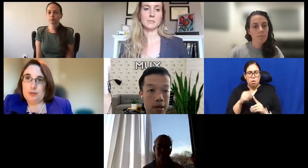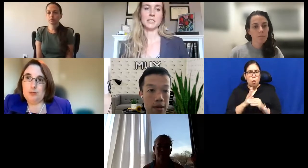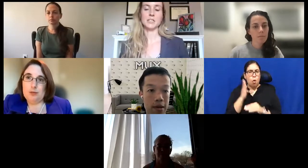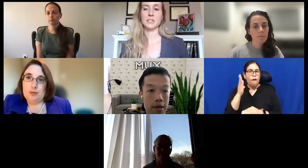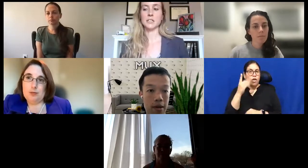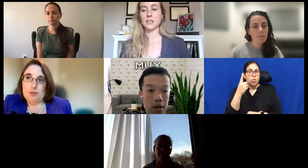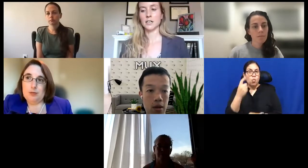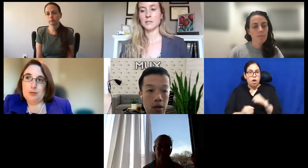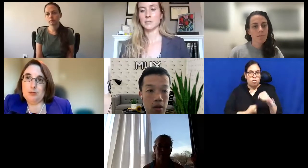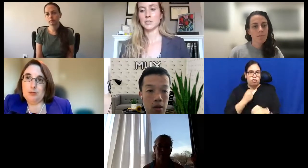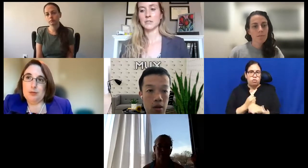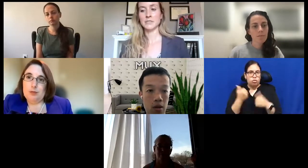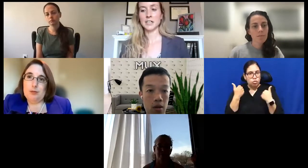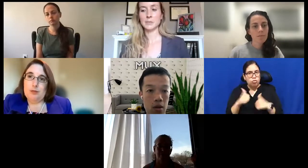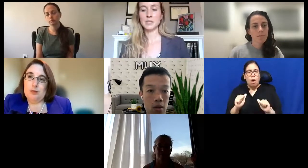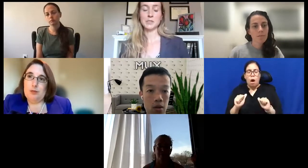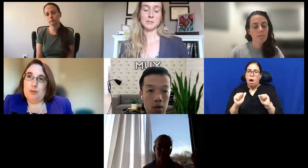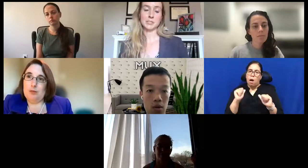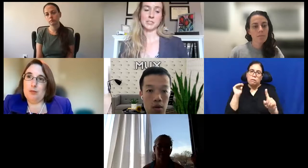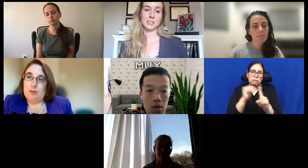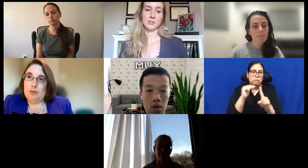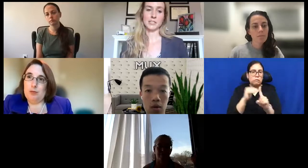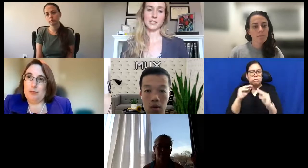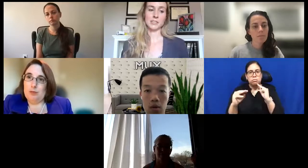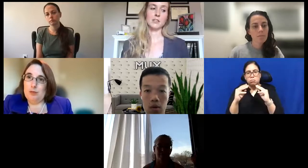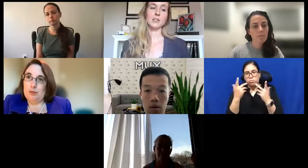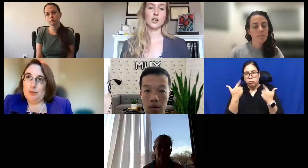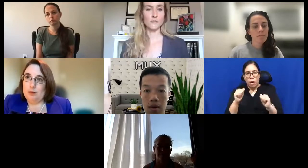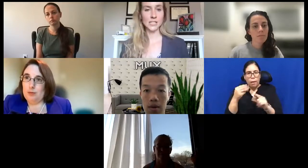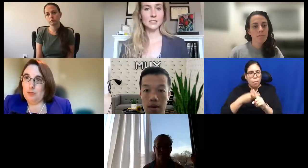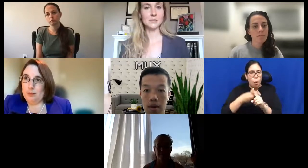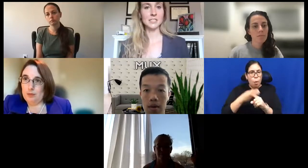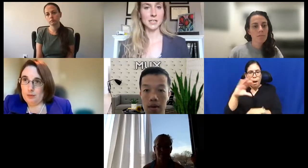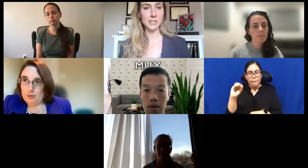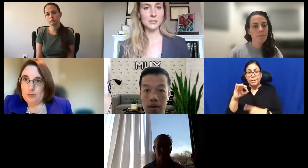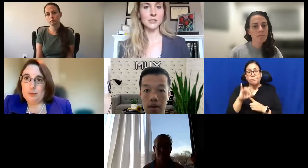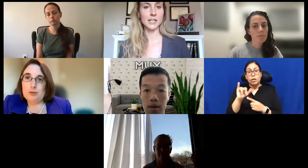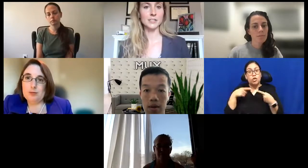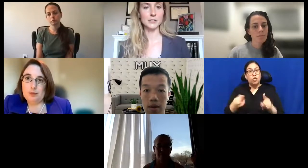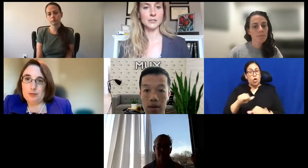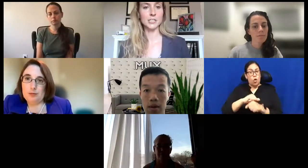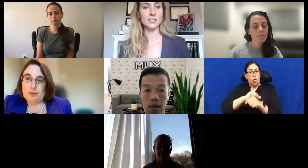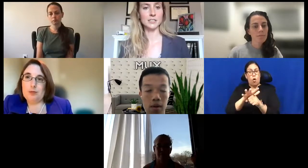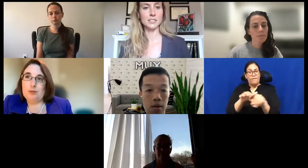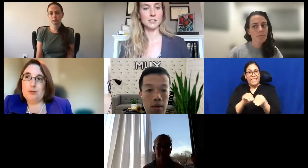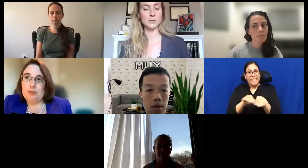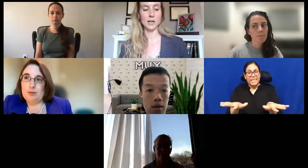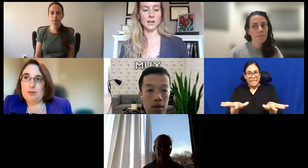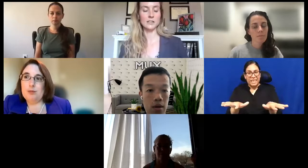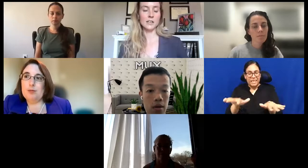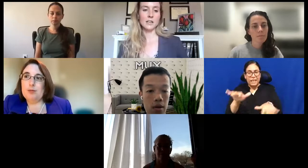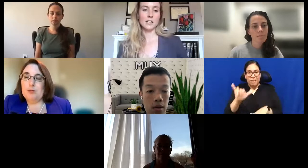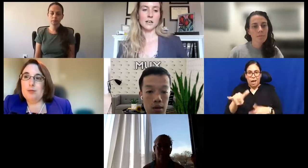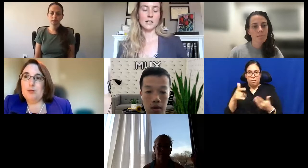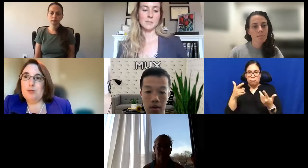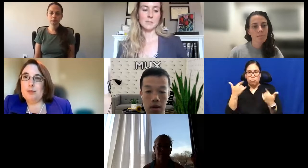mortgage company. I've had people, especially during COVID and the pandemic, trying to negotiate these things as